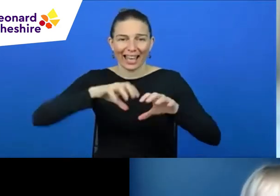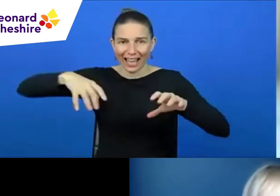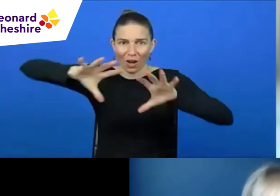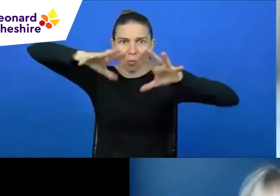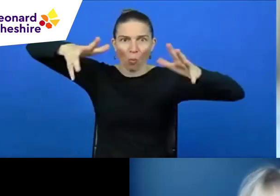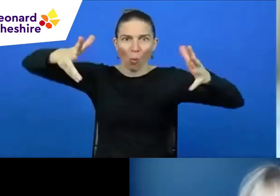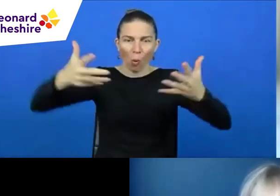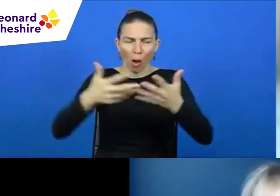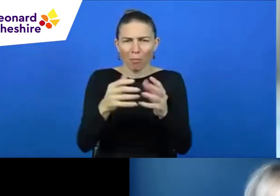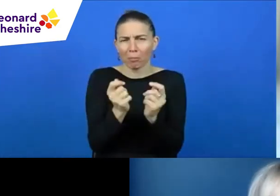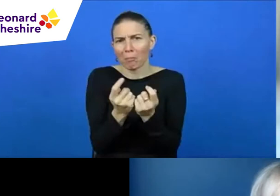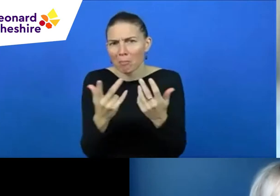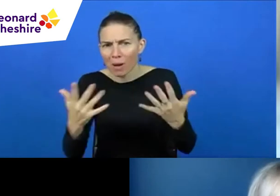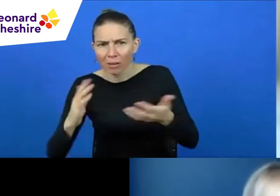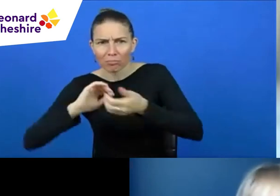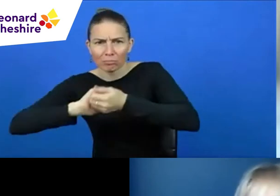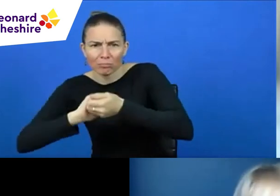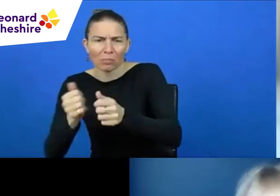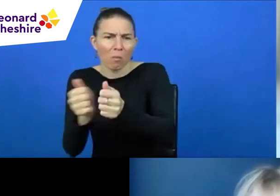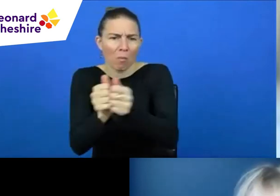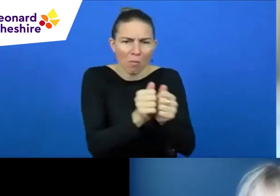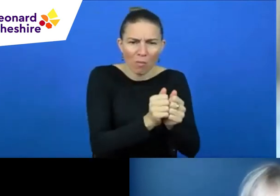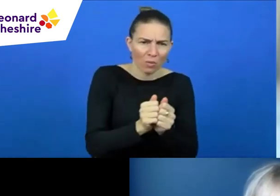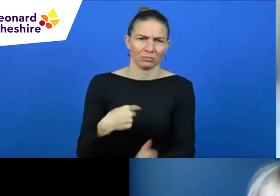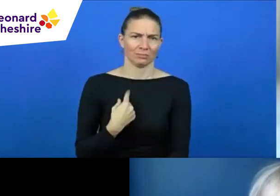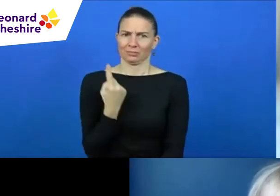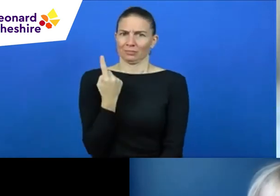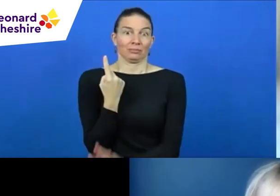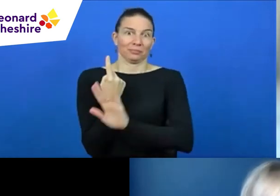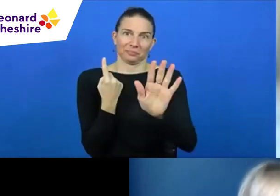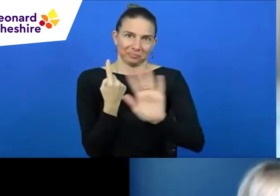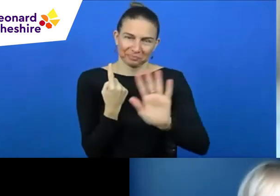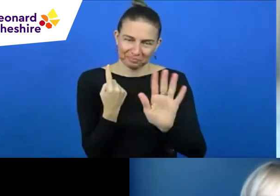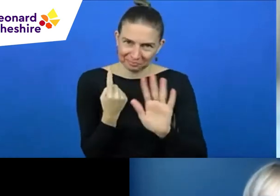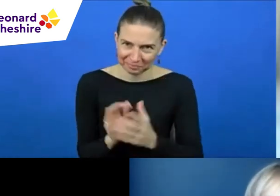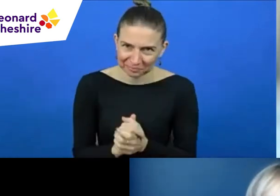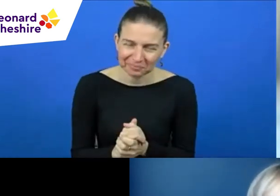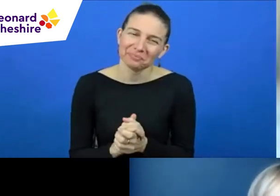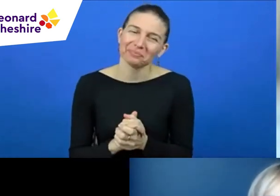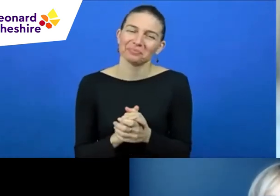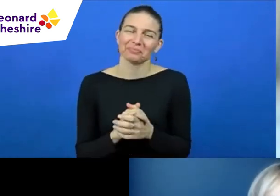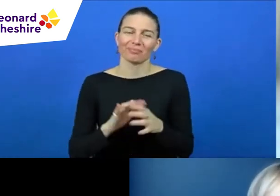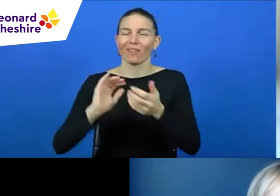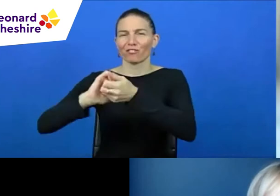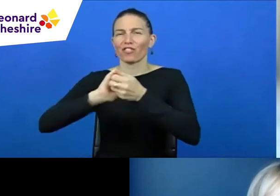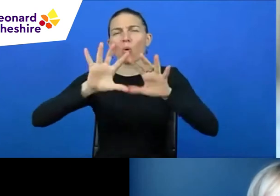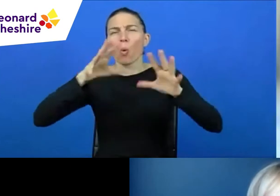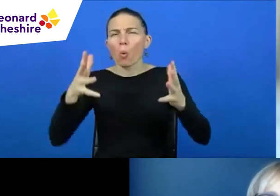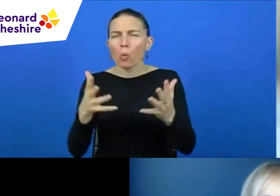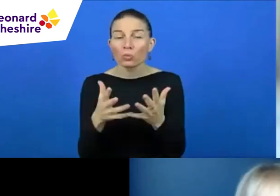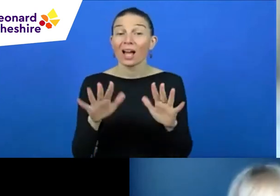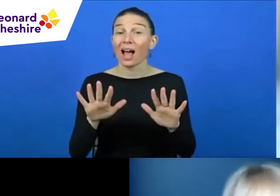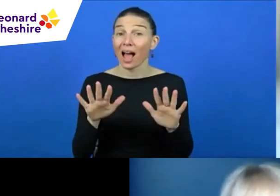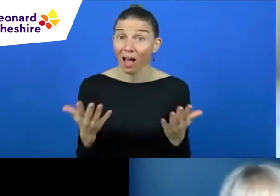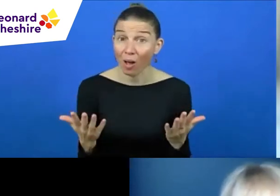have multiple friends and partners all everywhere around the world, because this is not, you know, we